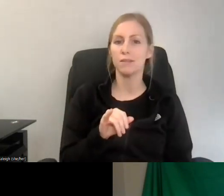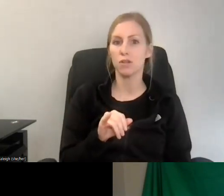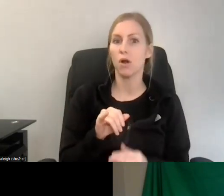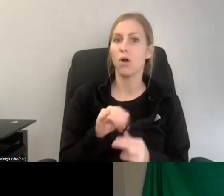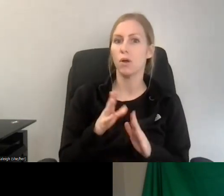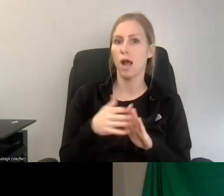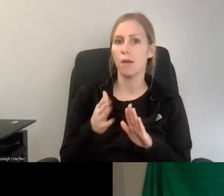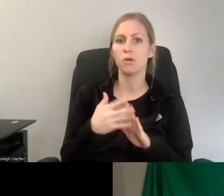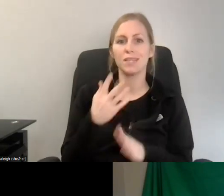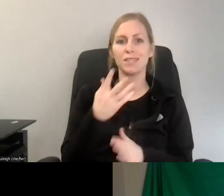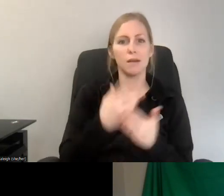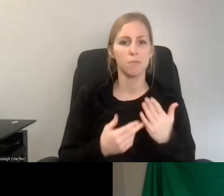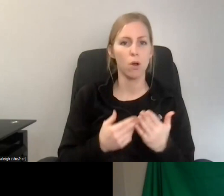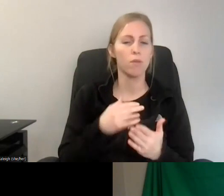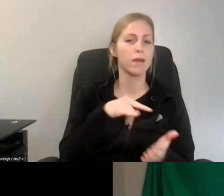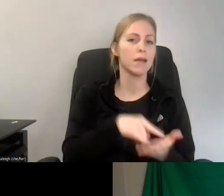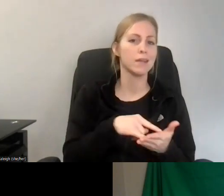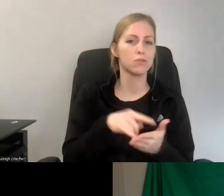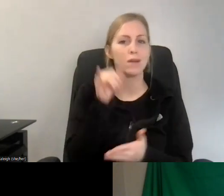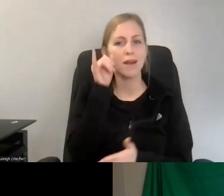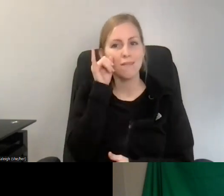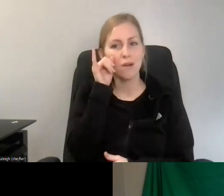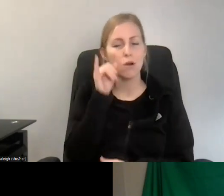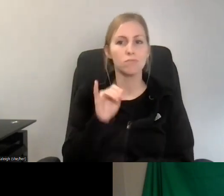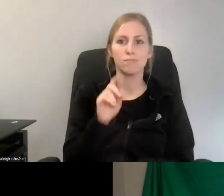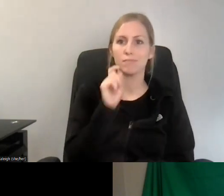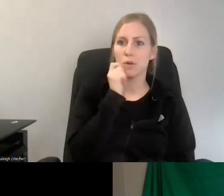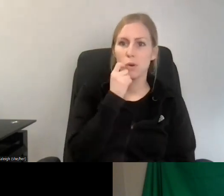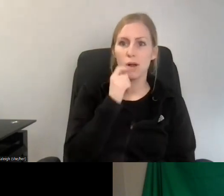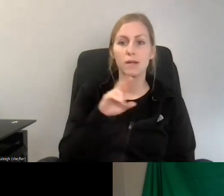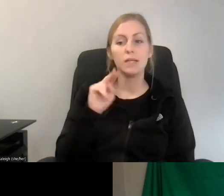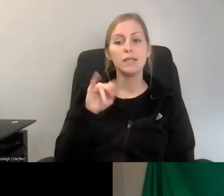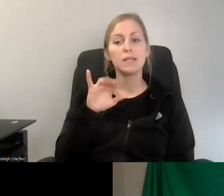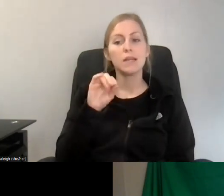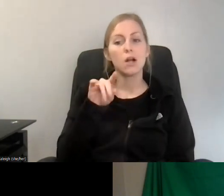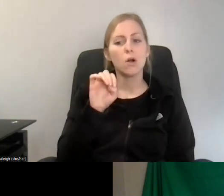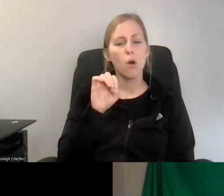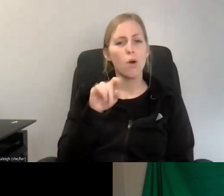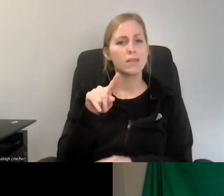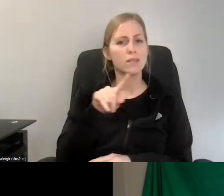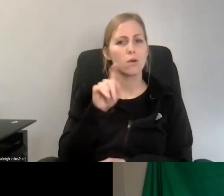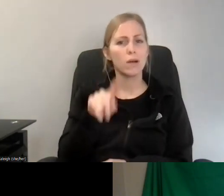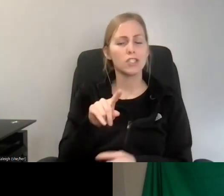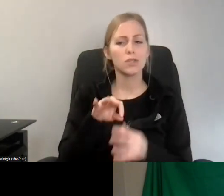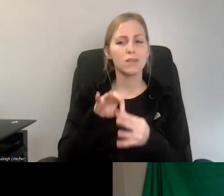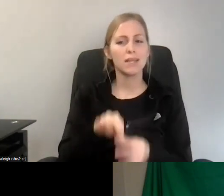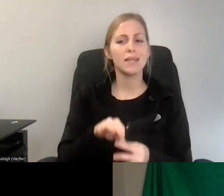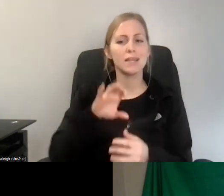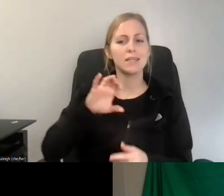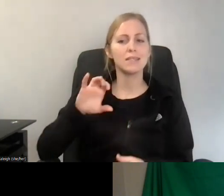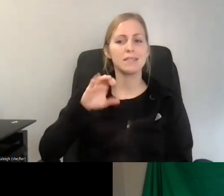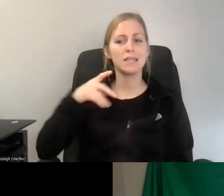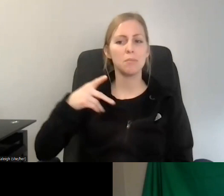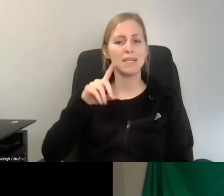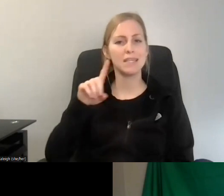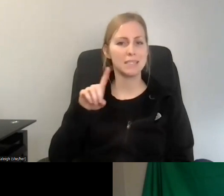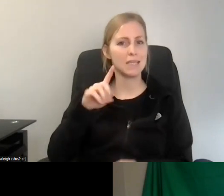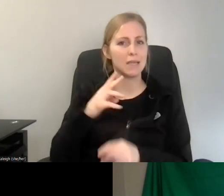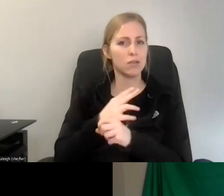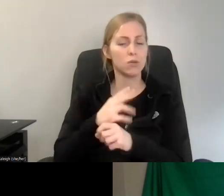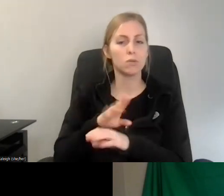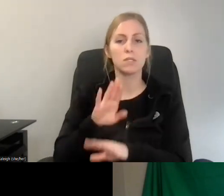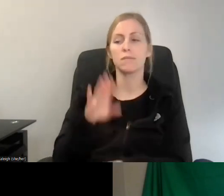I'm getting a question from Nicole about getting CPDUs. I will just say this,